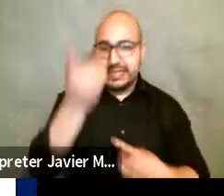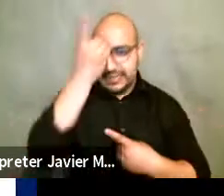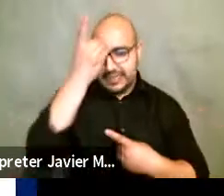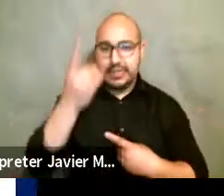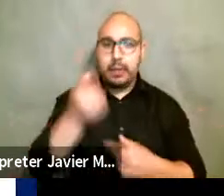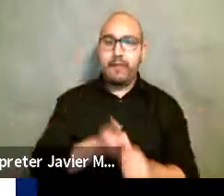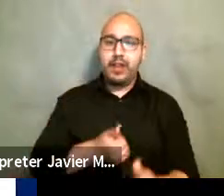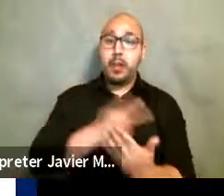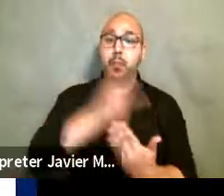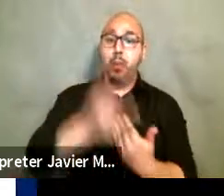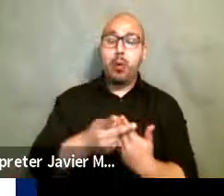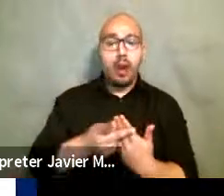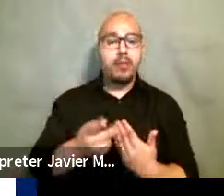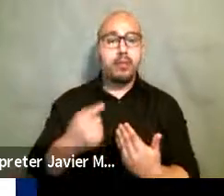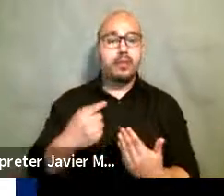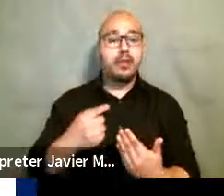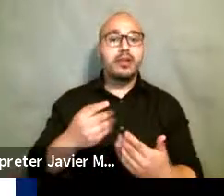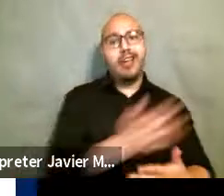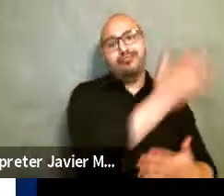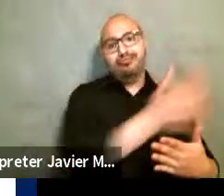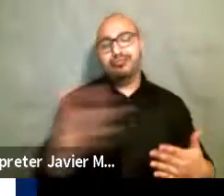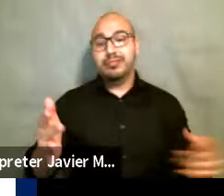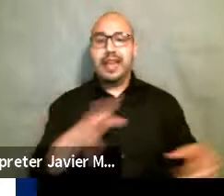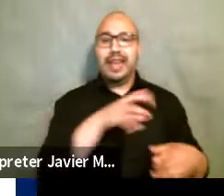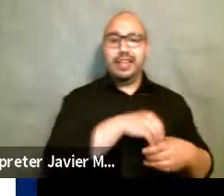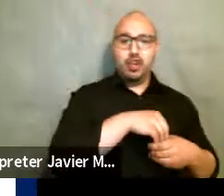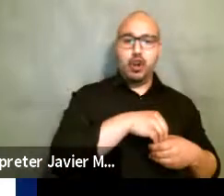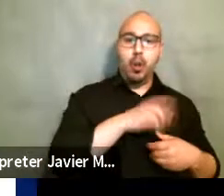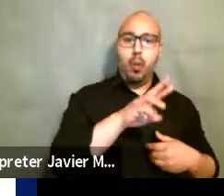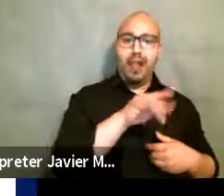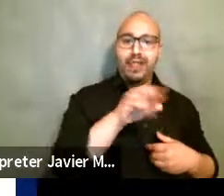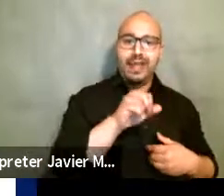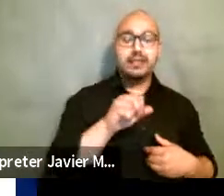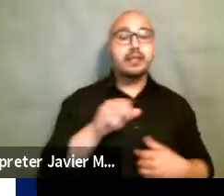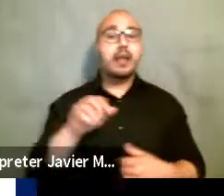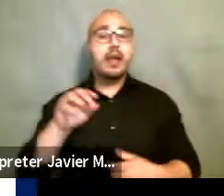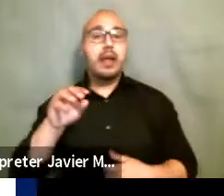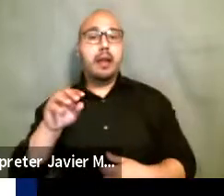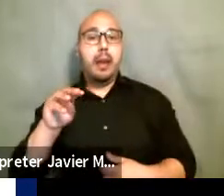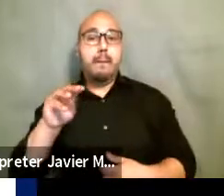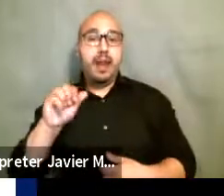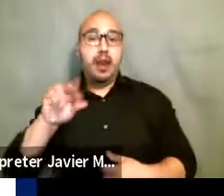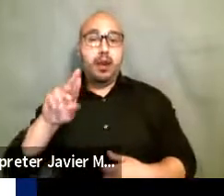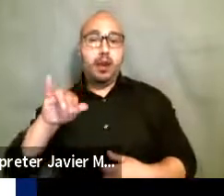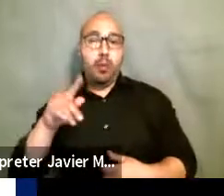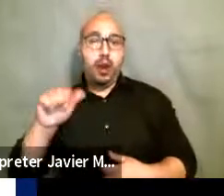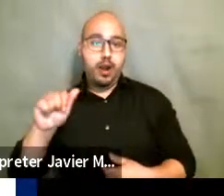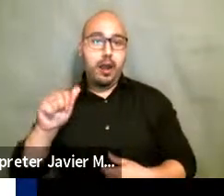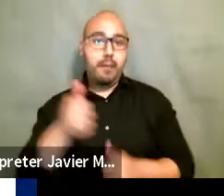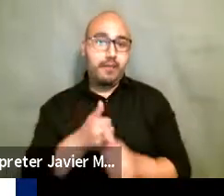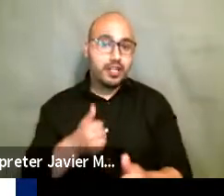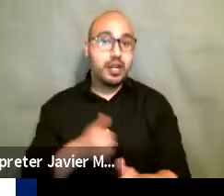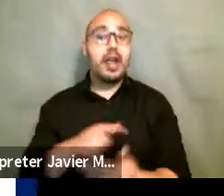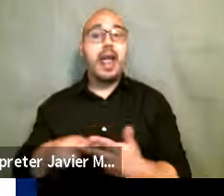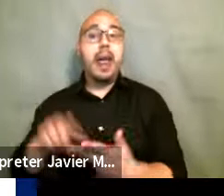preventing programs that range from maternal wellness to marijuana prevention and up to prescription drug abuse, which is